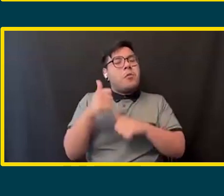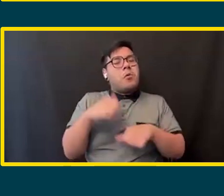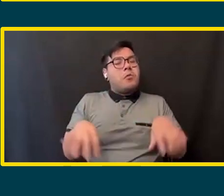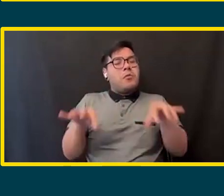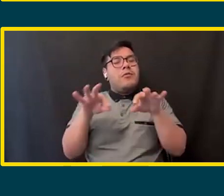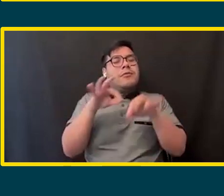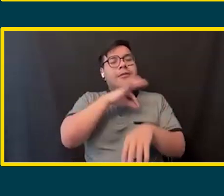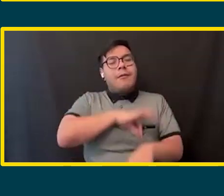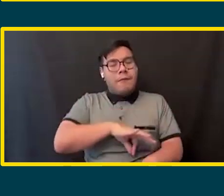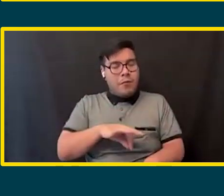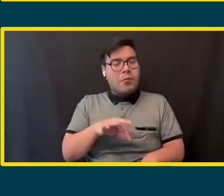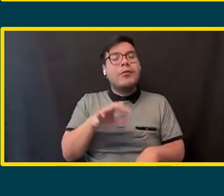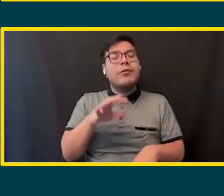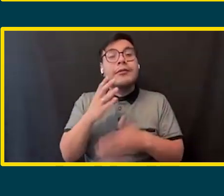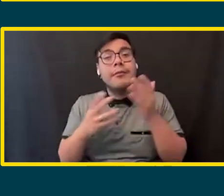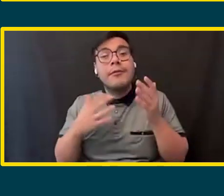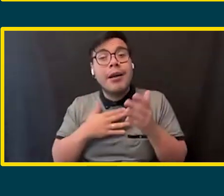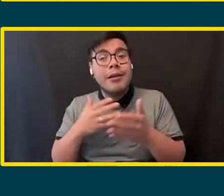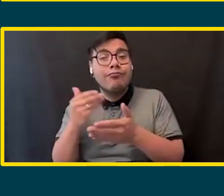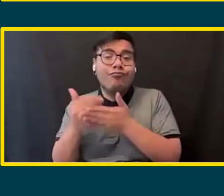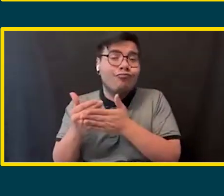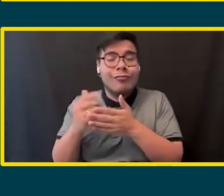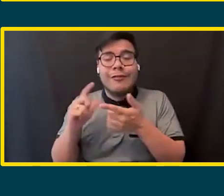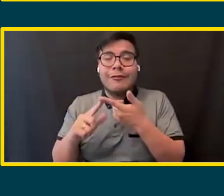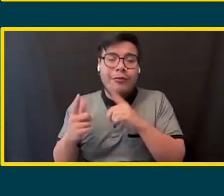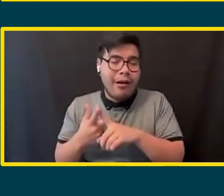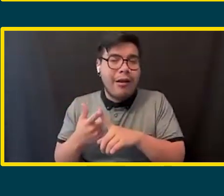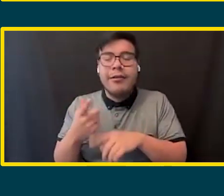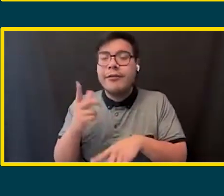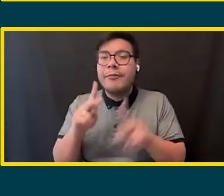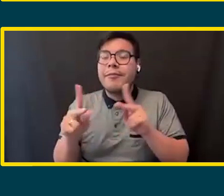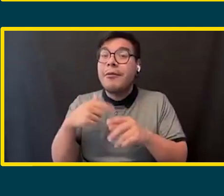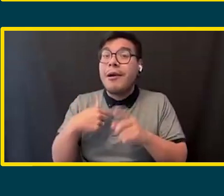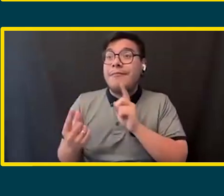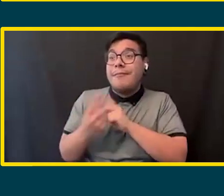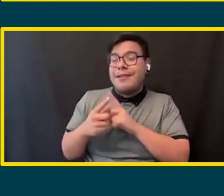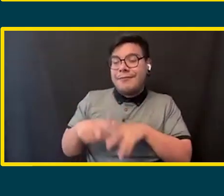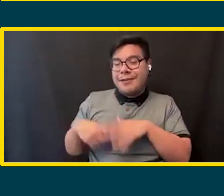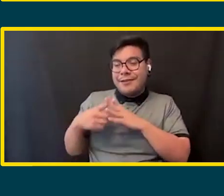the closest friends I've had are people I met at kind of the beginning of my journey.